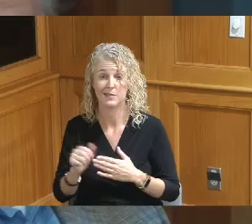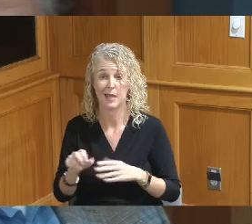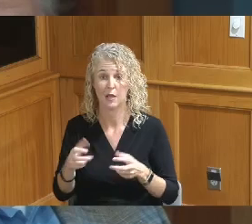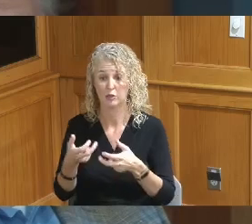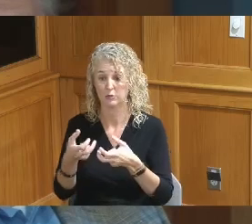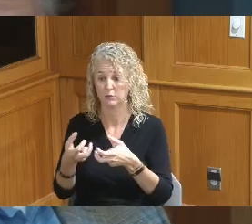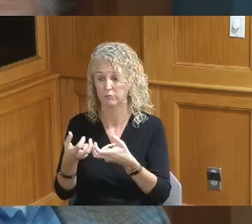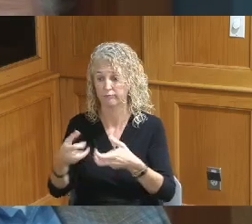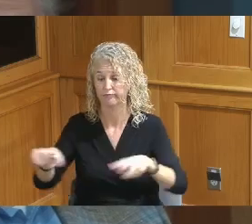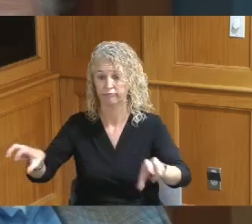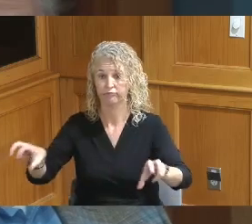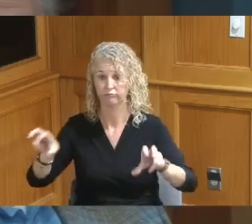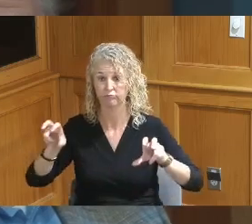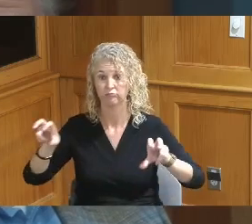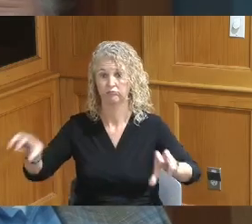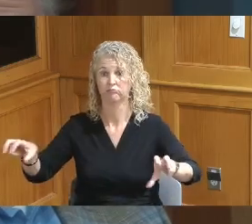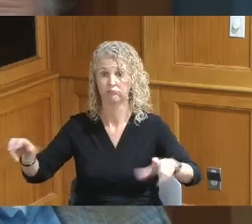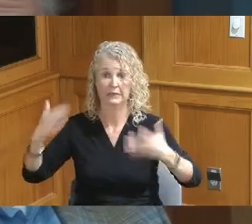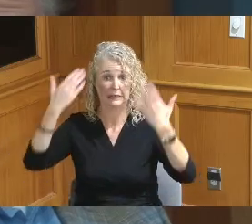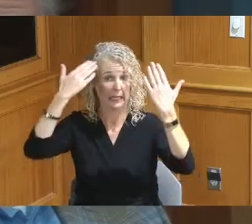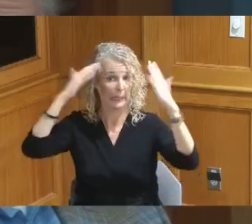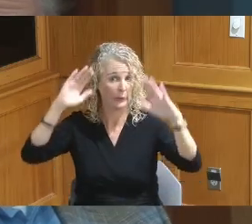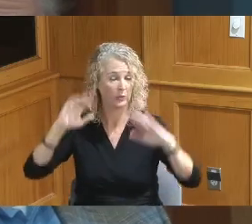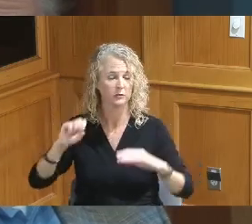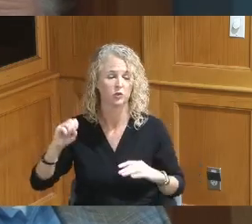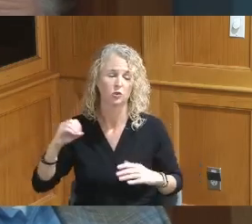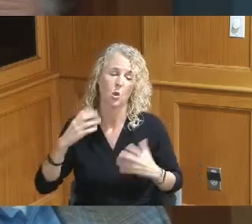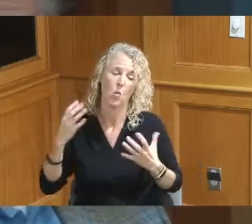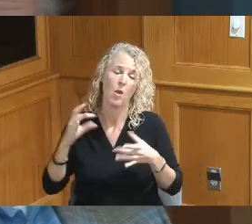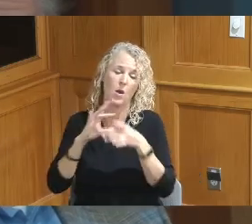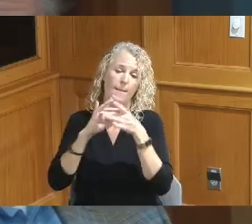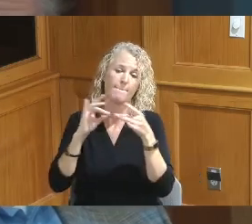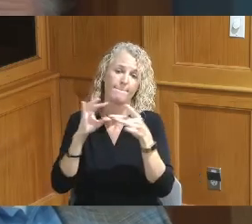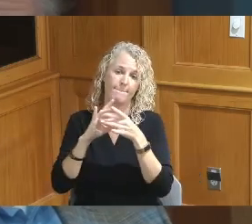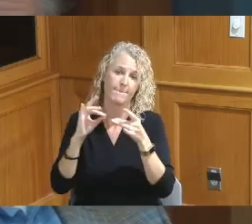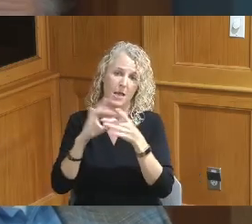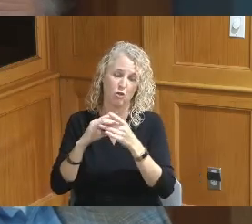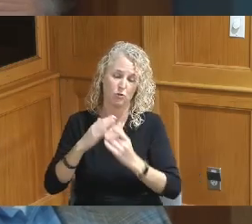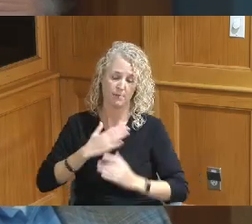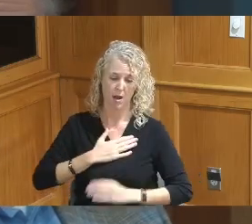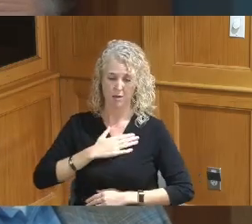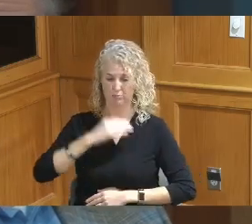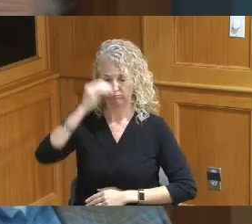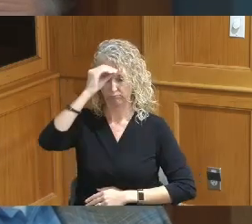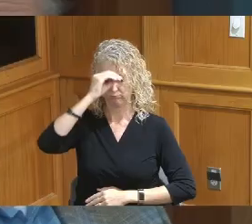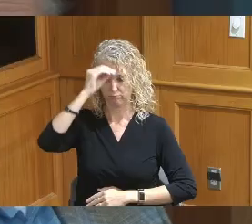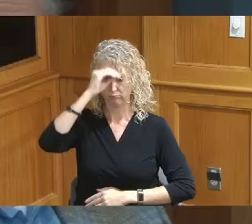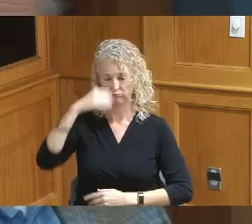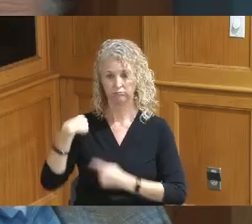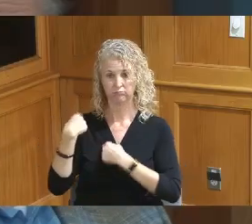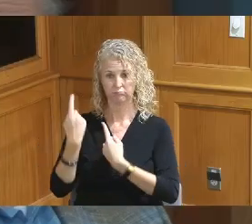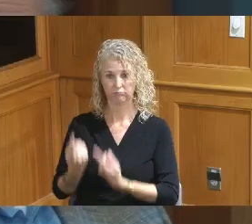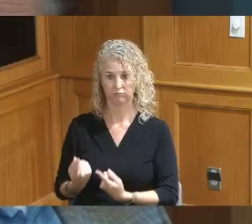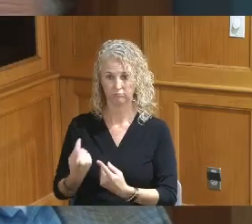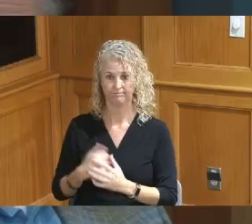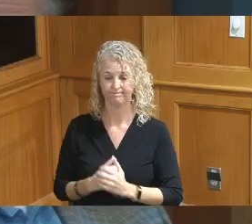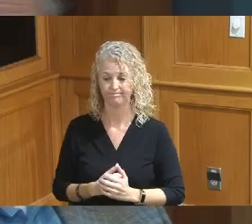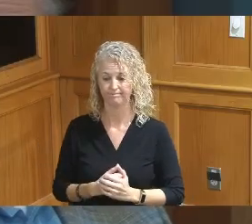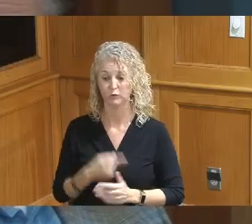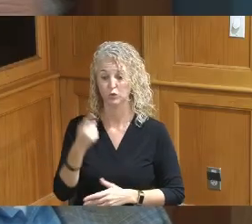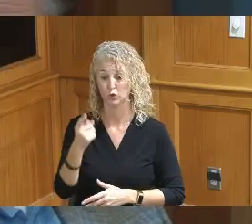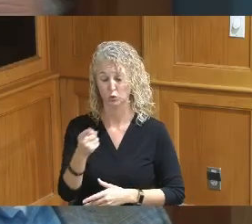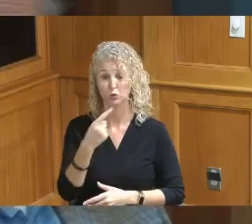toward some of these things. So I just wanted to put those on the table.